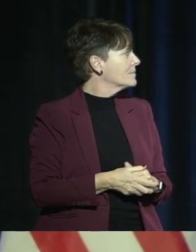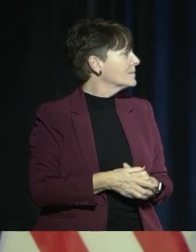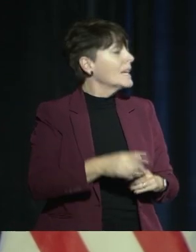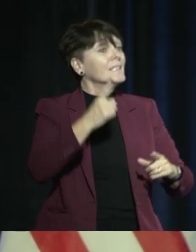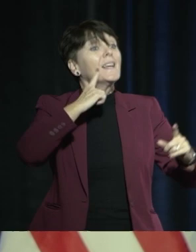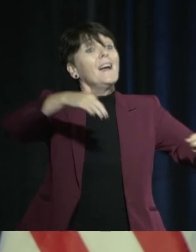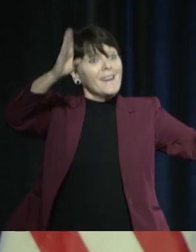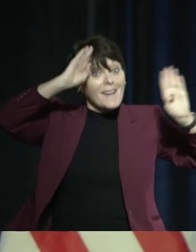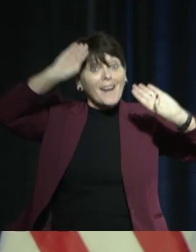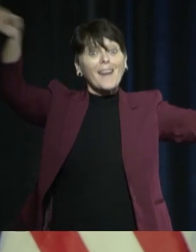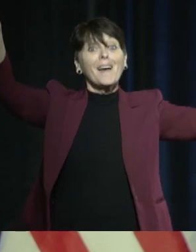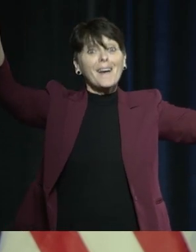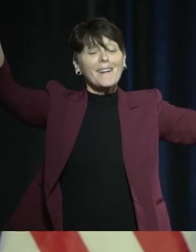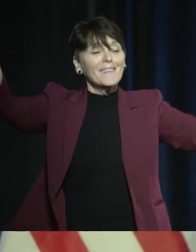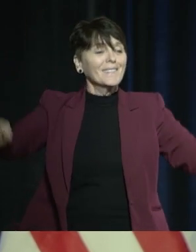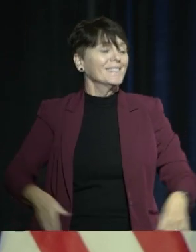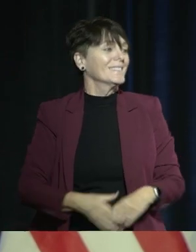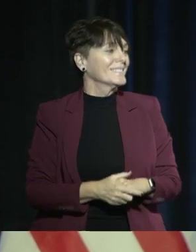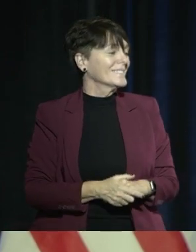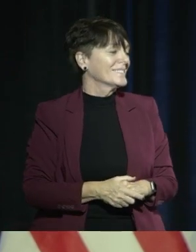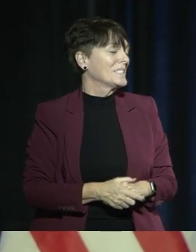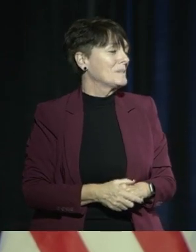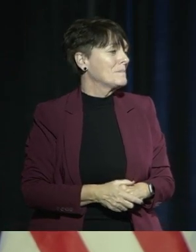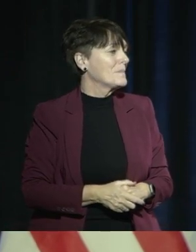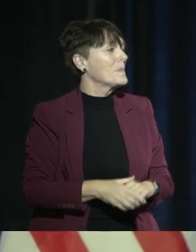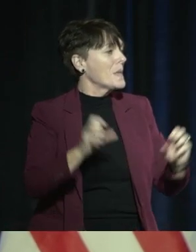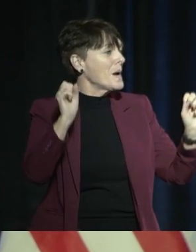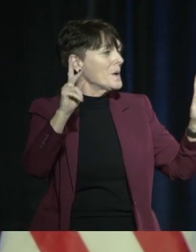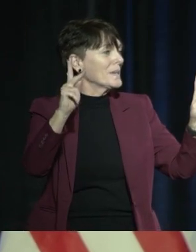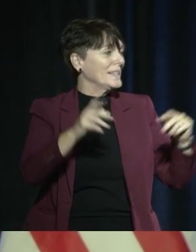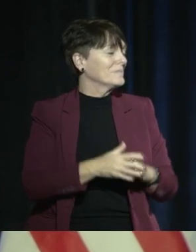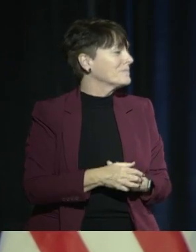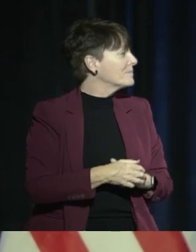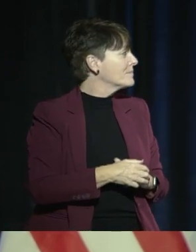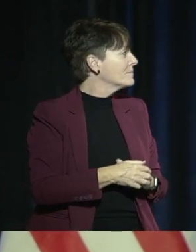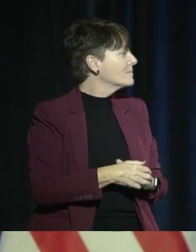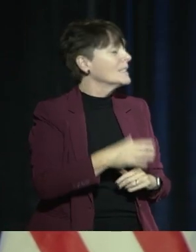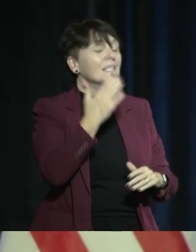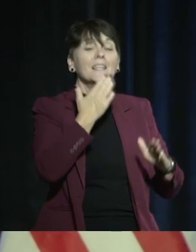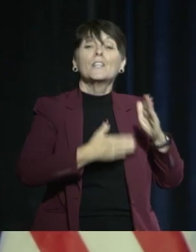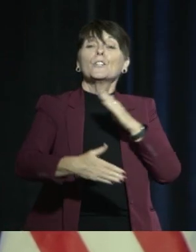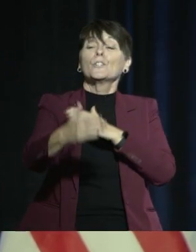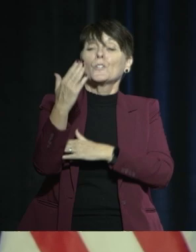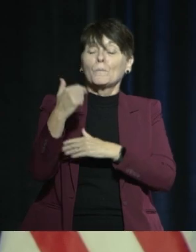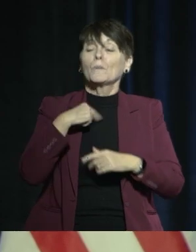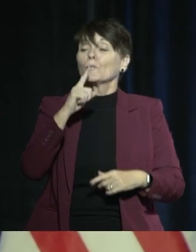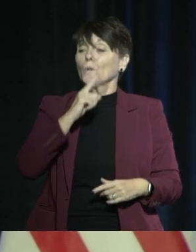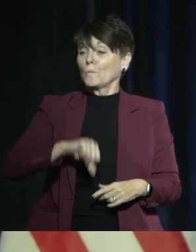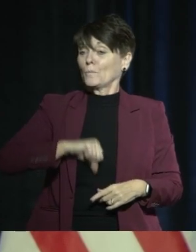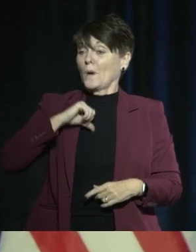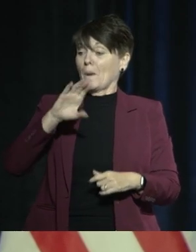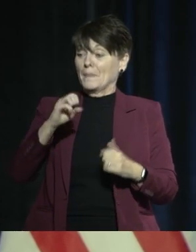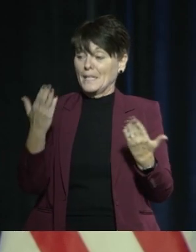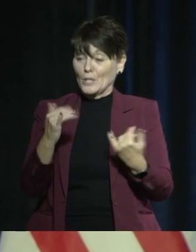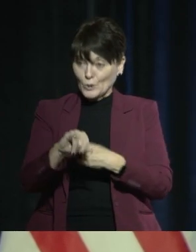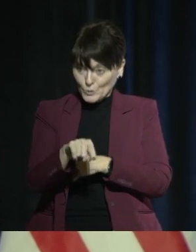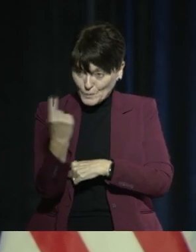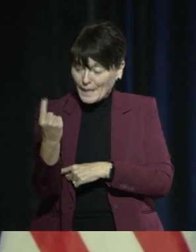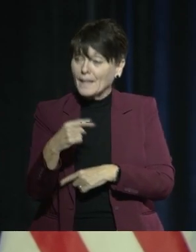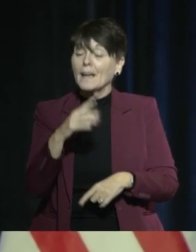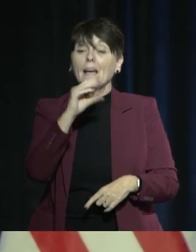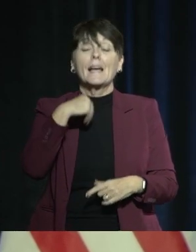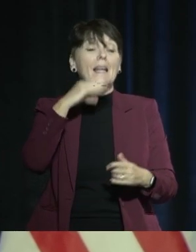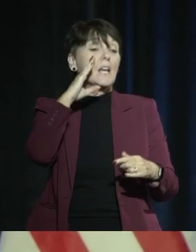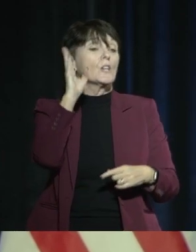Buenos dias. All right, there we are. Good morning. I'm really proud to be here today, and I